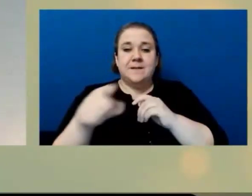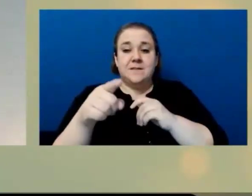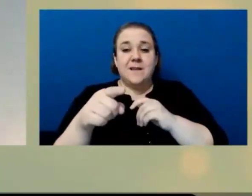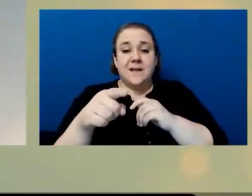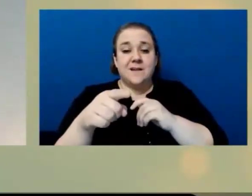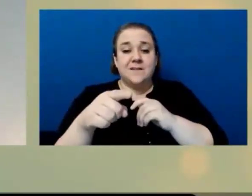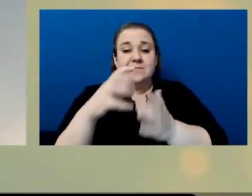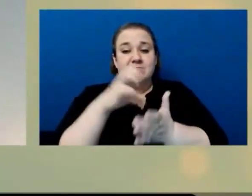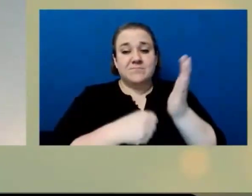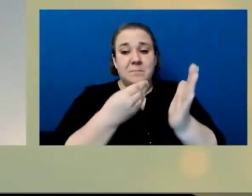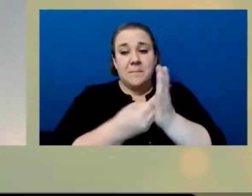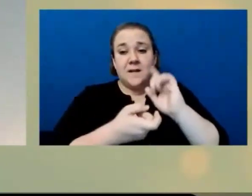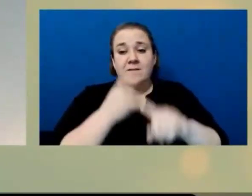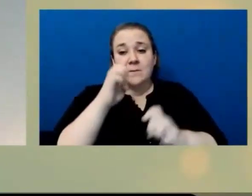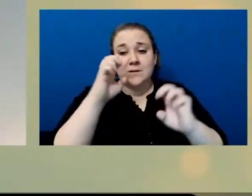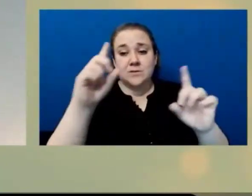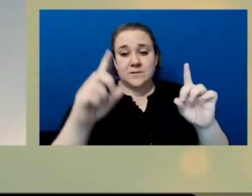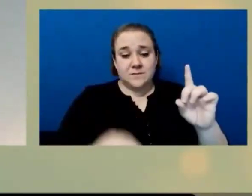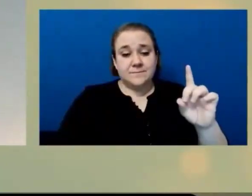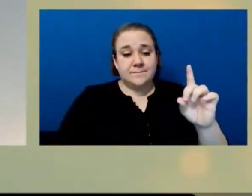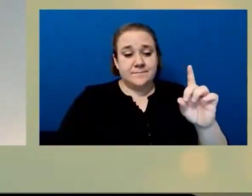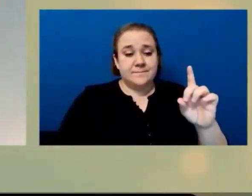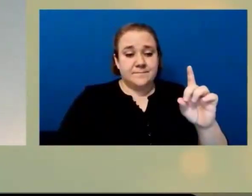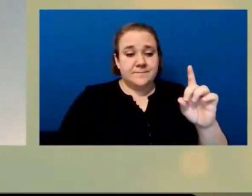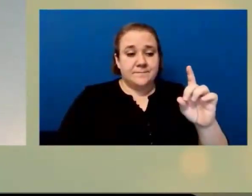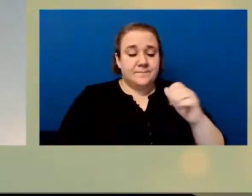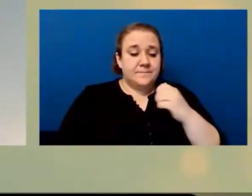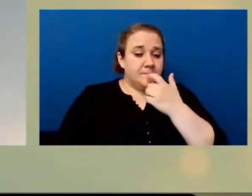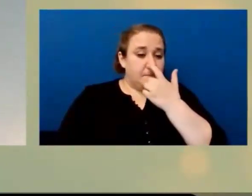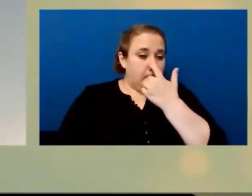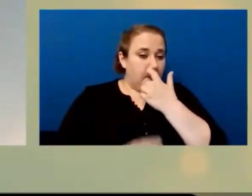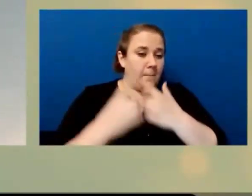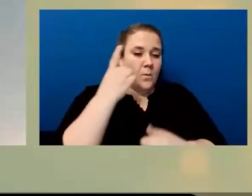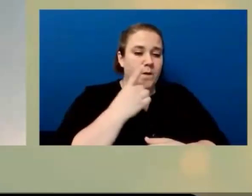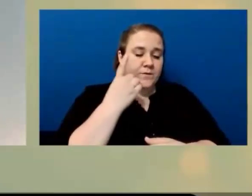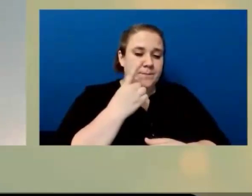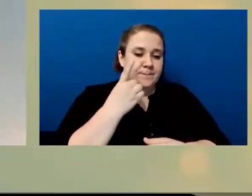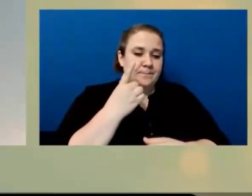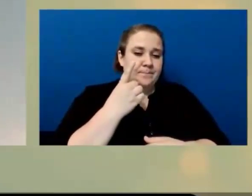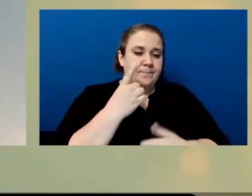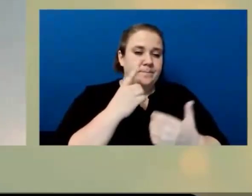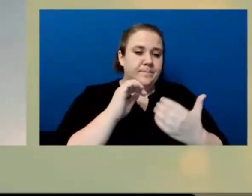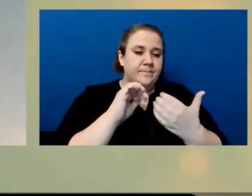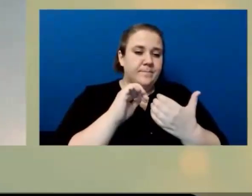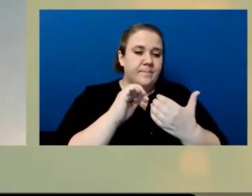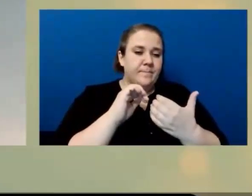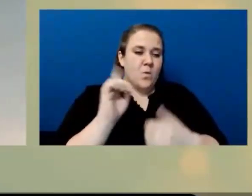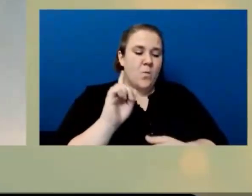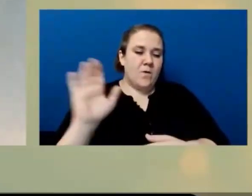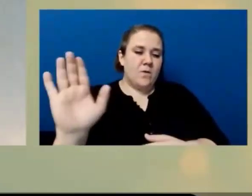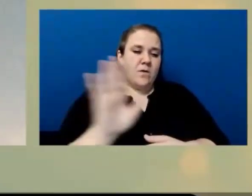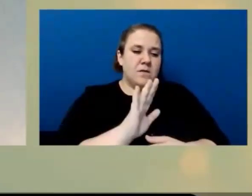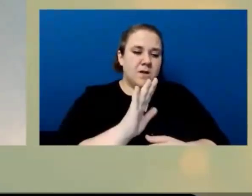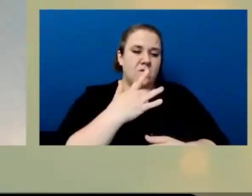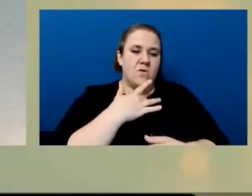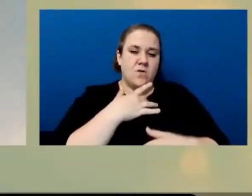And I wonder if we can help them learn to mend, because we need them to weave themselves